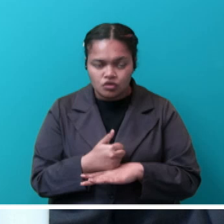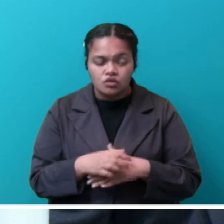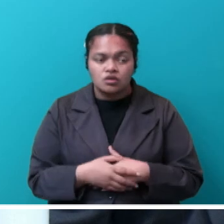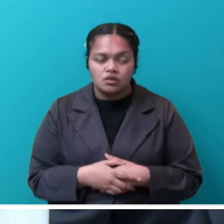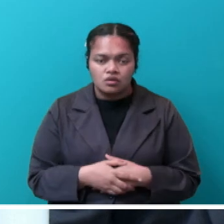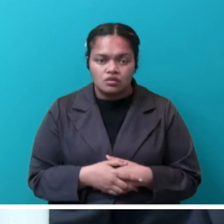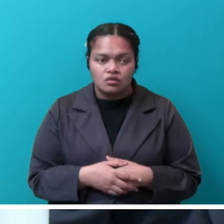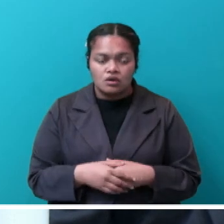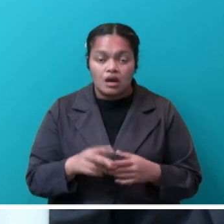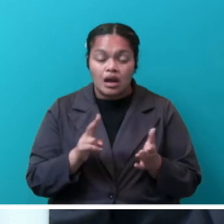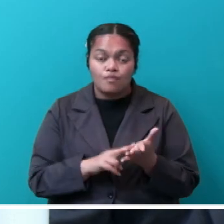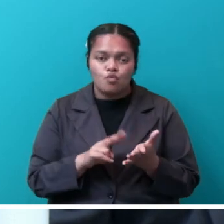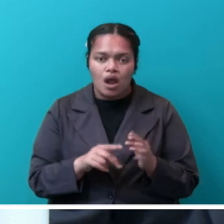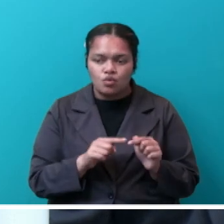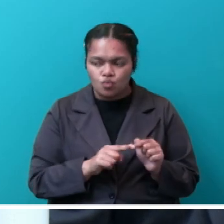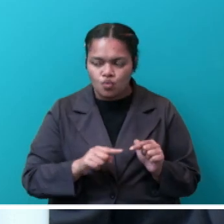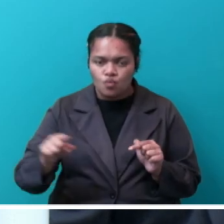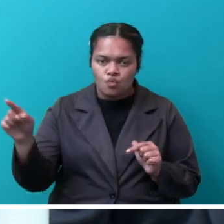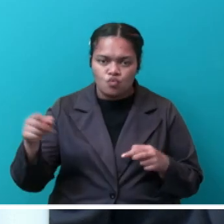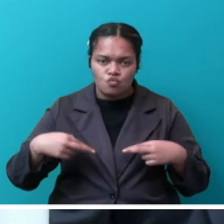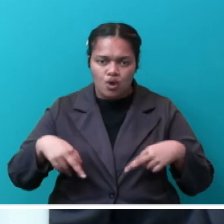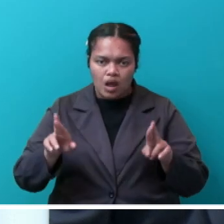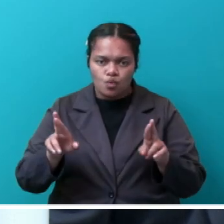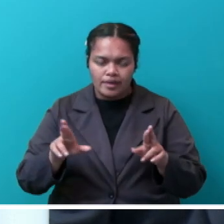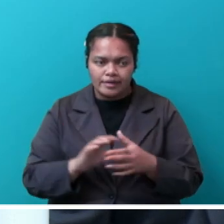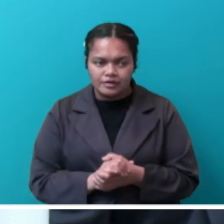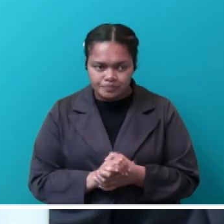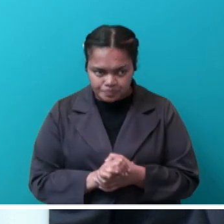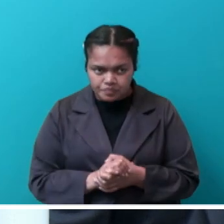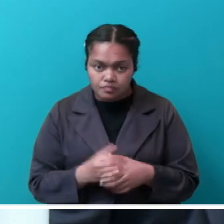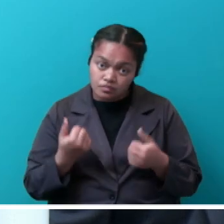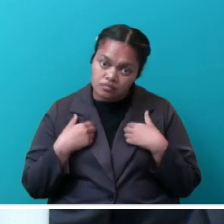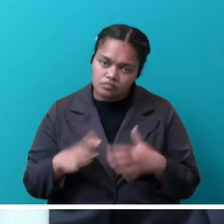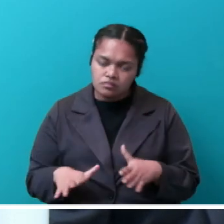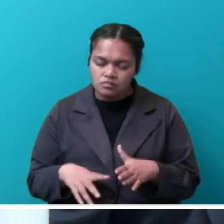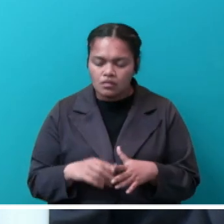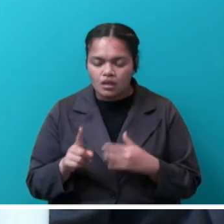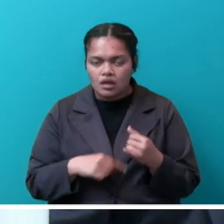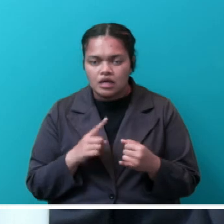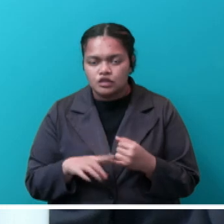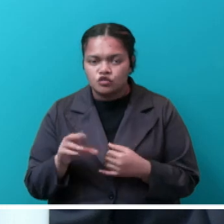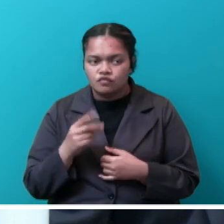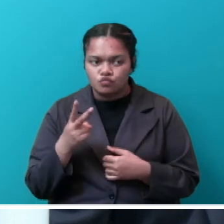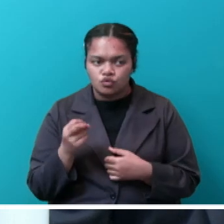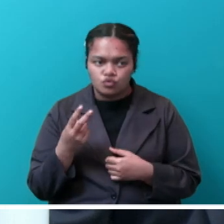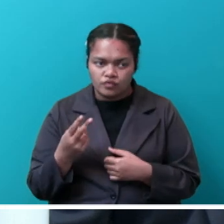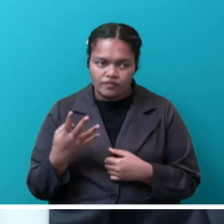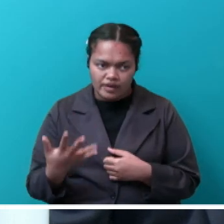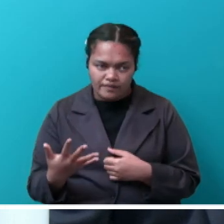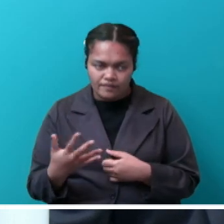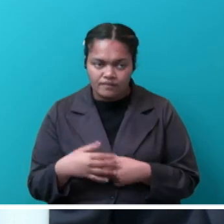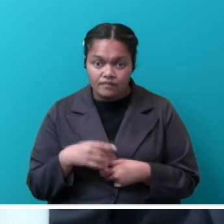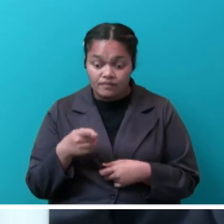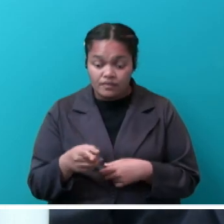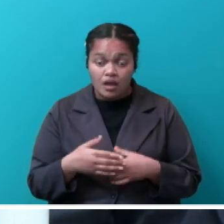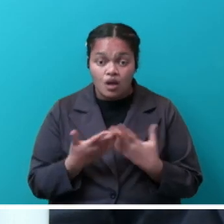the Nabouwalu Highway, which is expected to be completed by the end of 2025. And to facilitate this